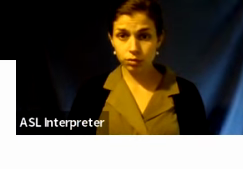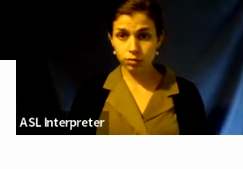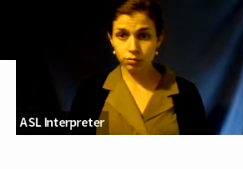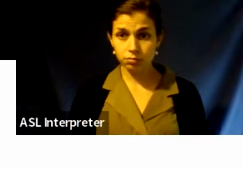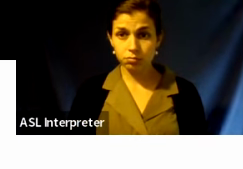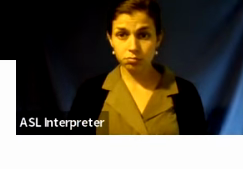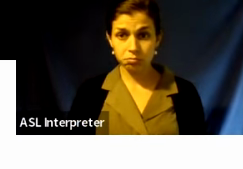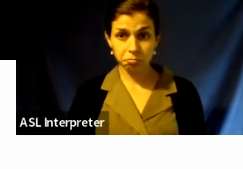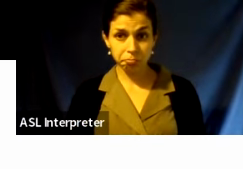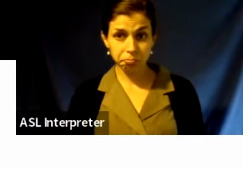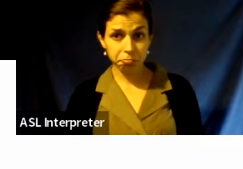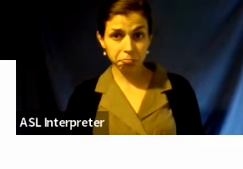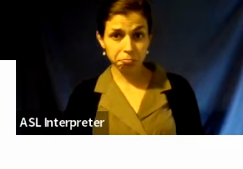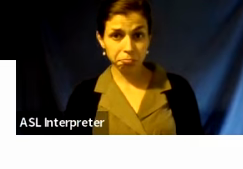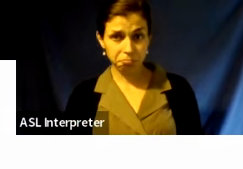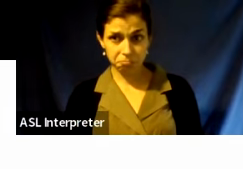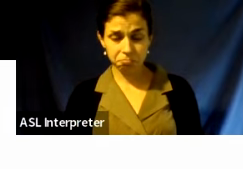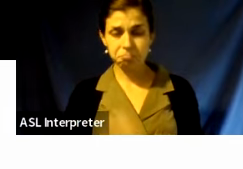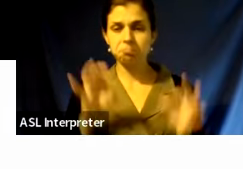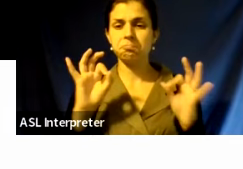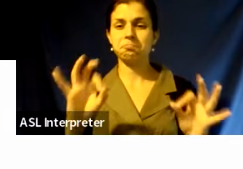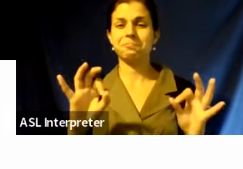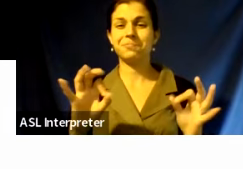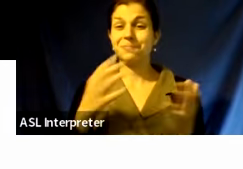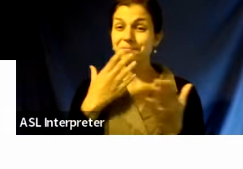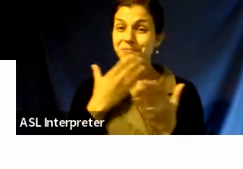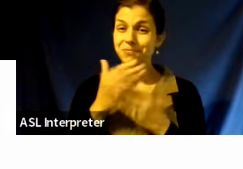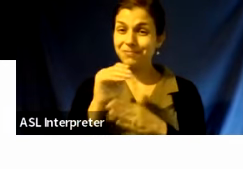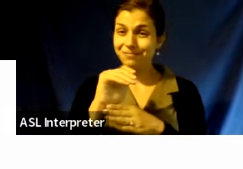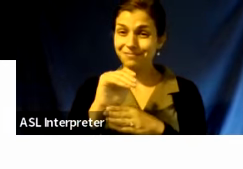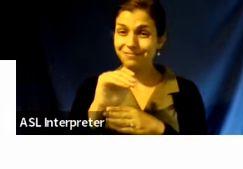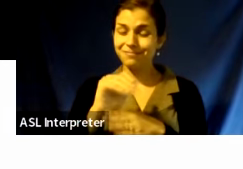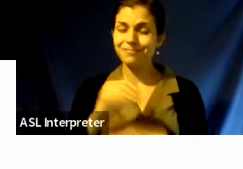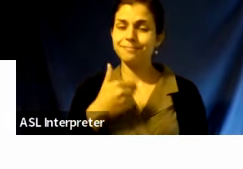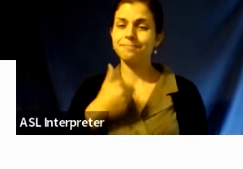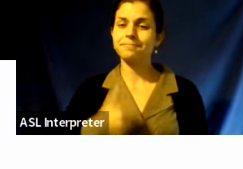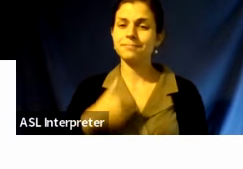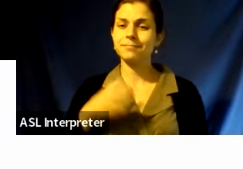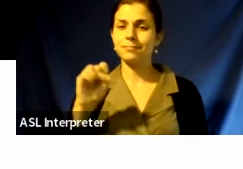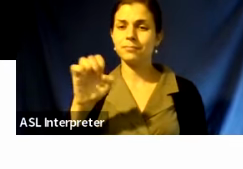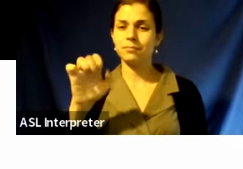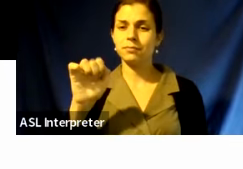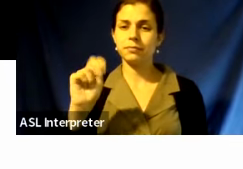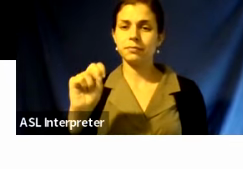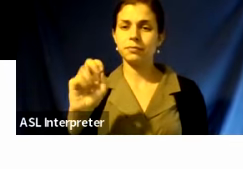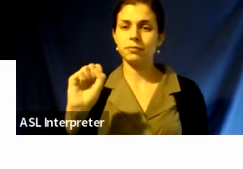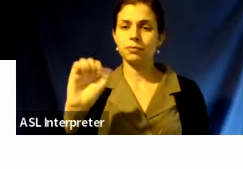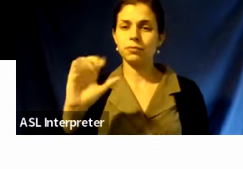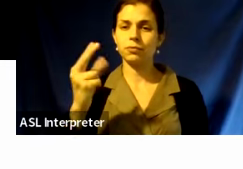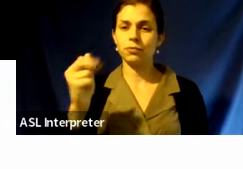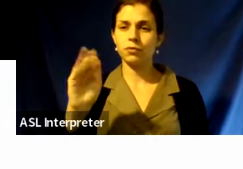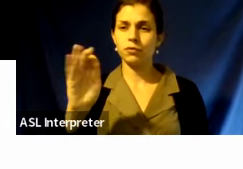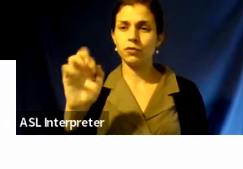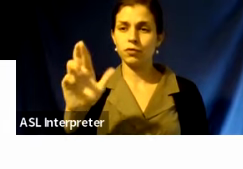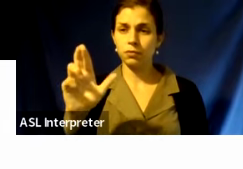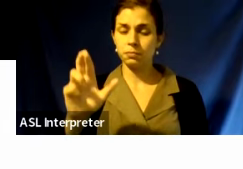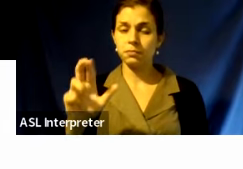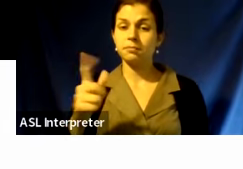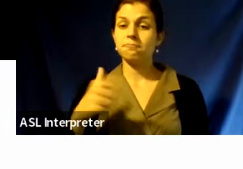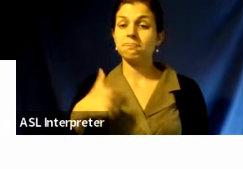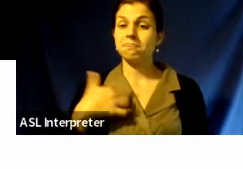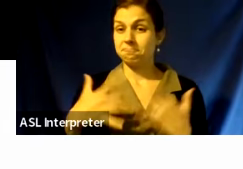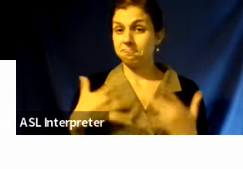Yes, sir. Go ahead. So Skyward, excellent. Well, good evening. My name is Sean Schaefer, and I have the privilege of taking you on a